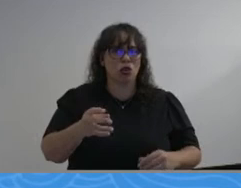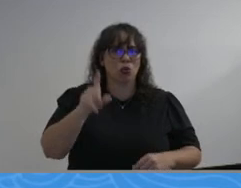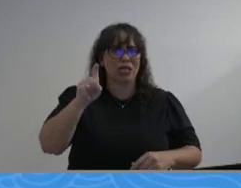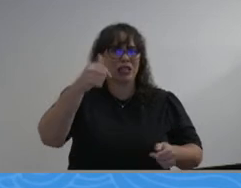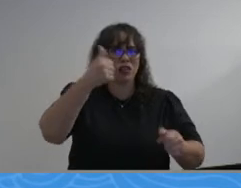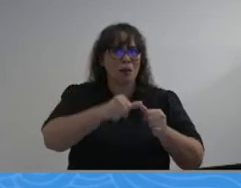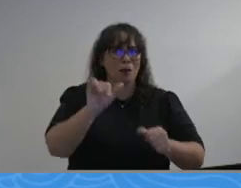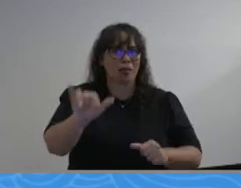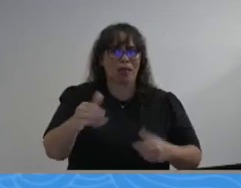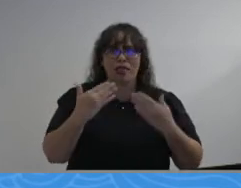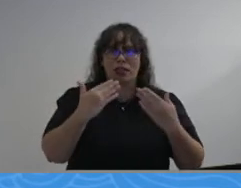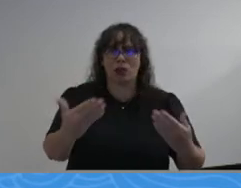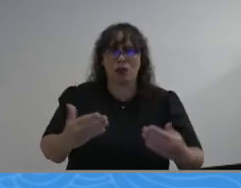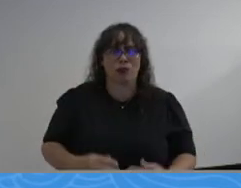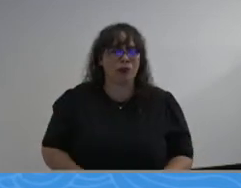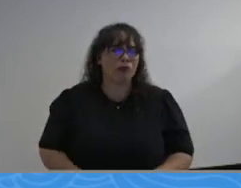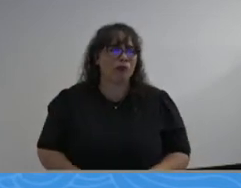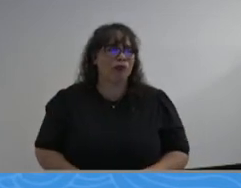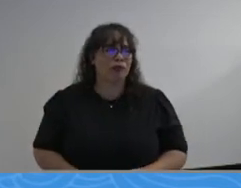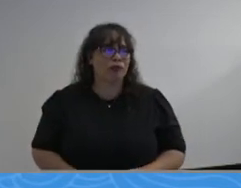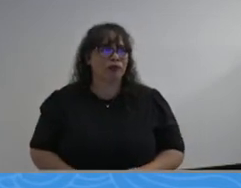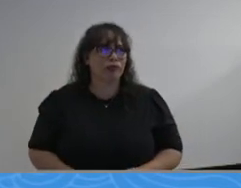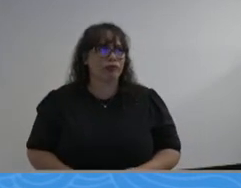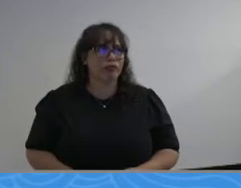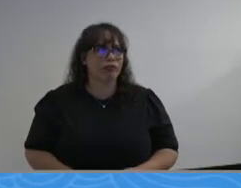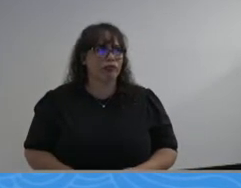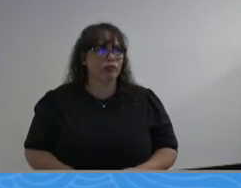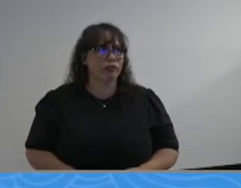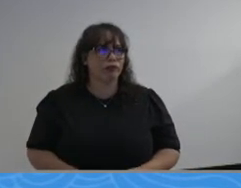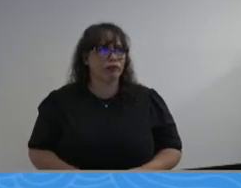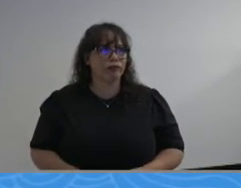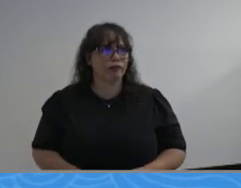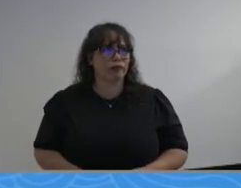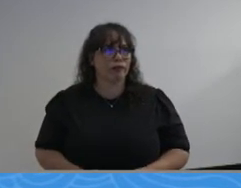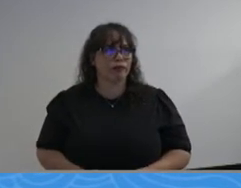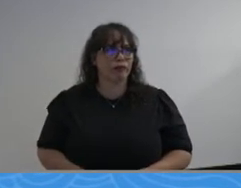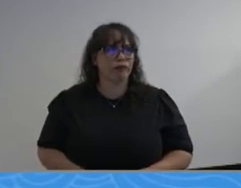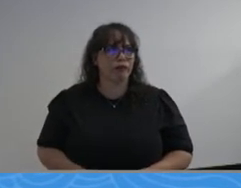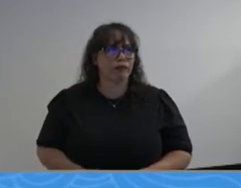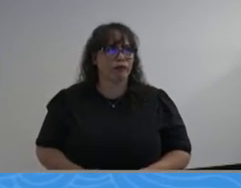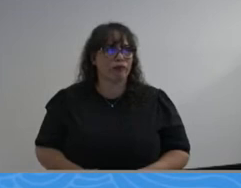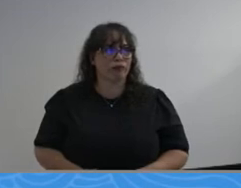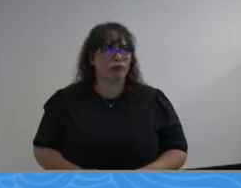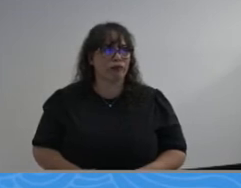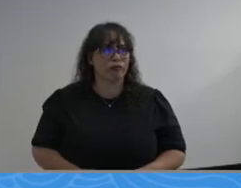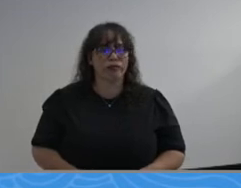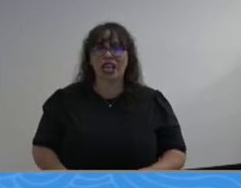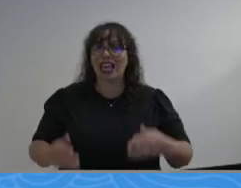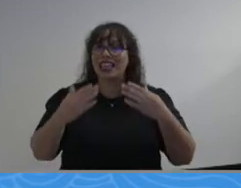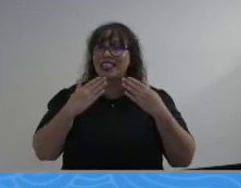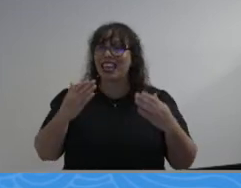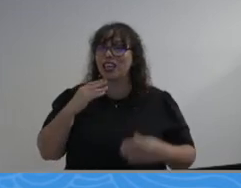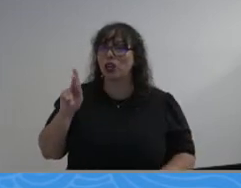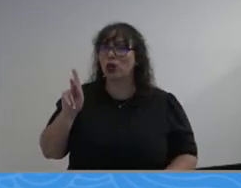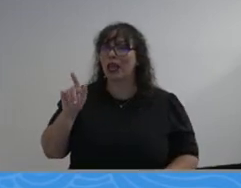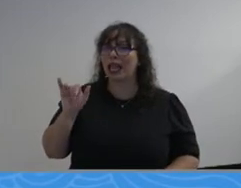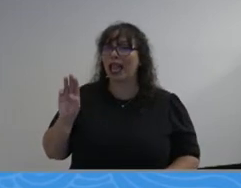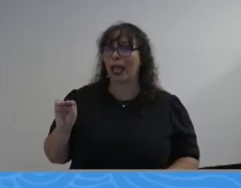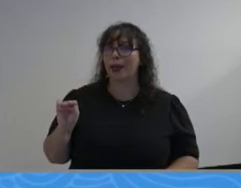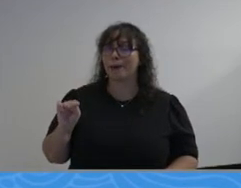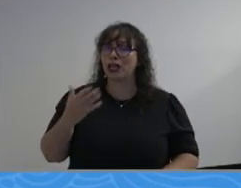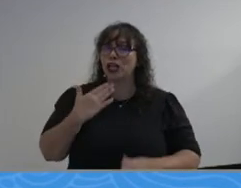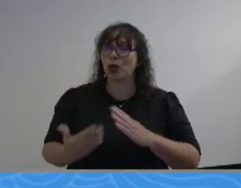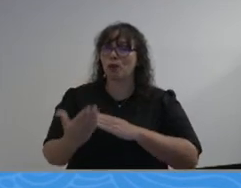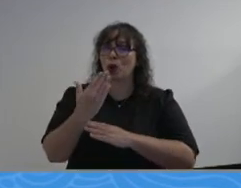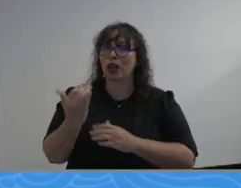throughout the day. Thank you. Thank you, Kim. Good